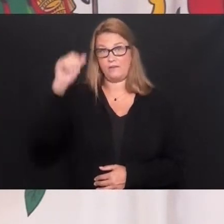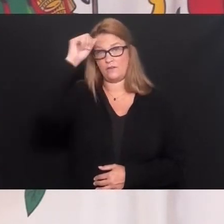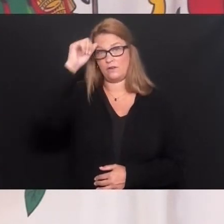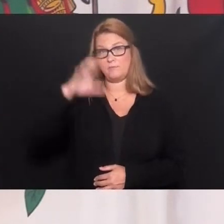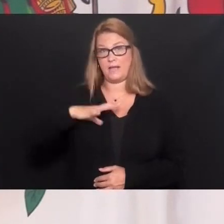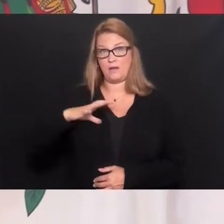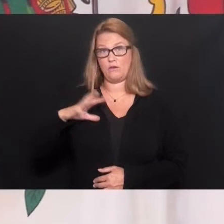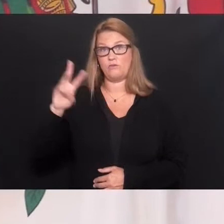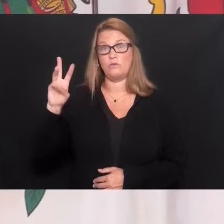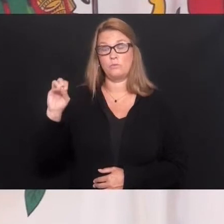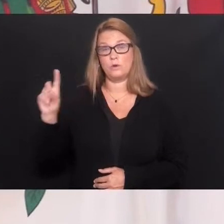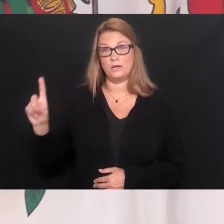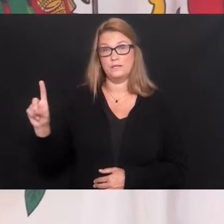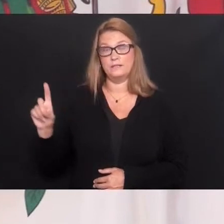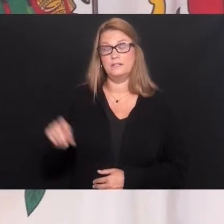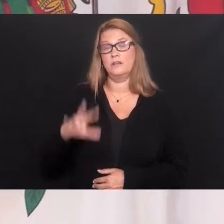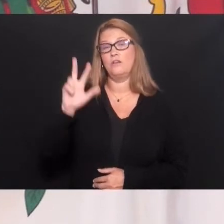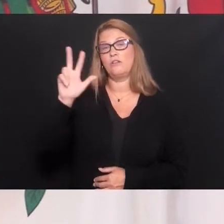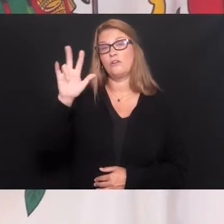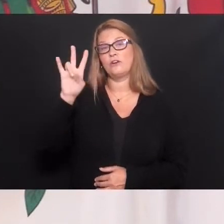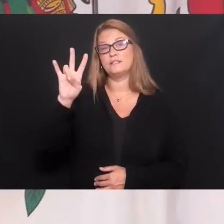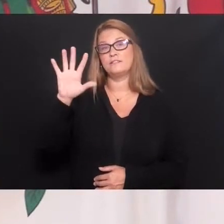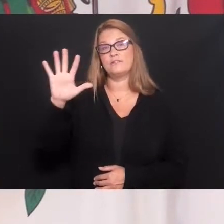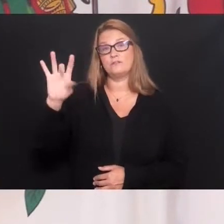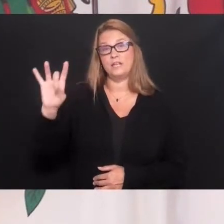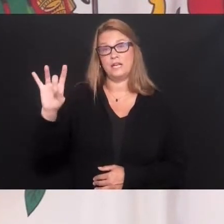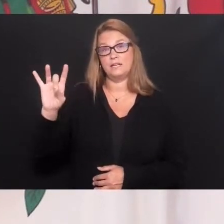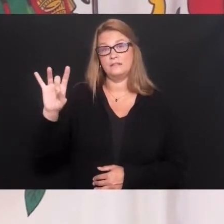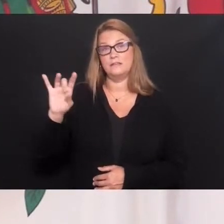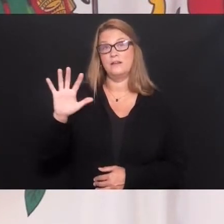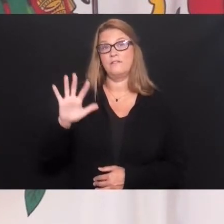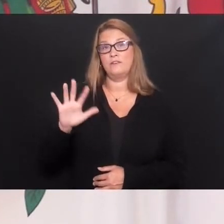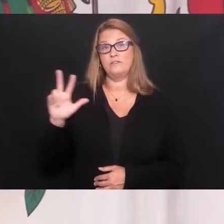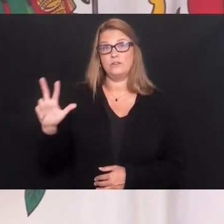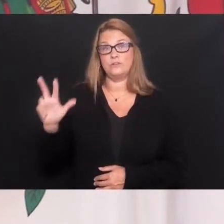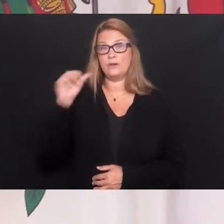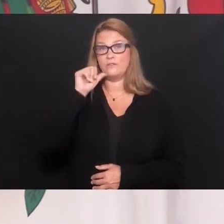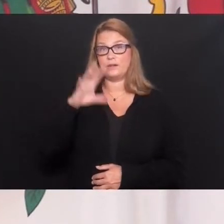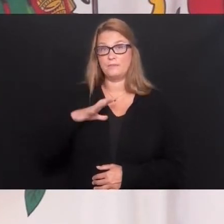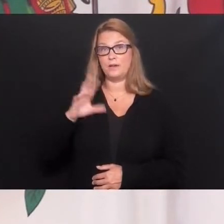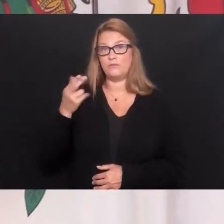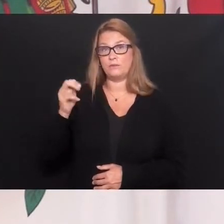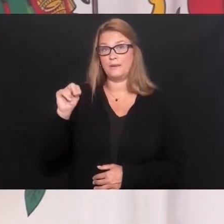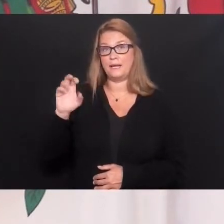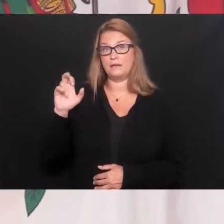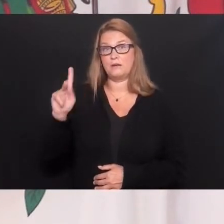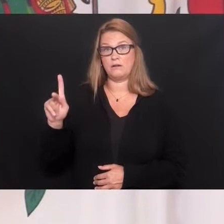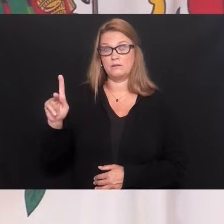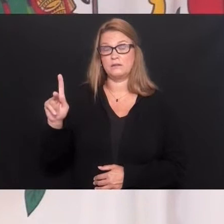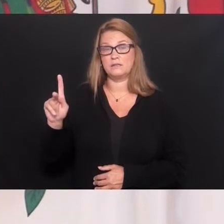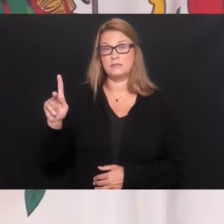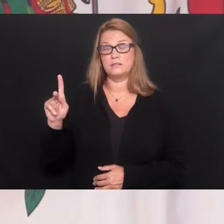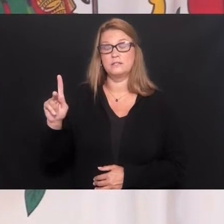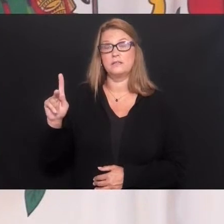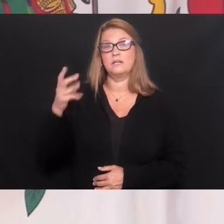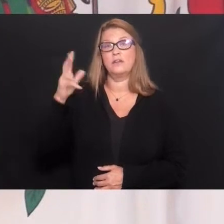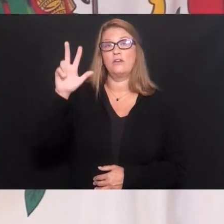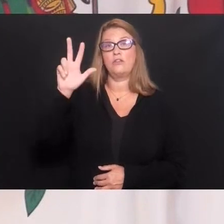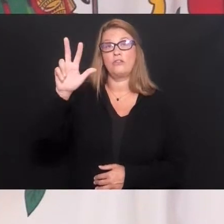from Wood County. The 3,758th death is a 53-year-old female from Hancock County.